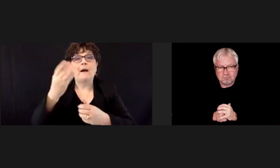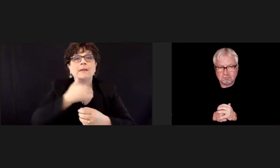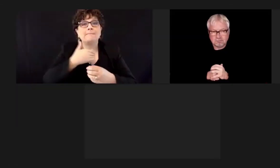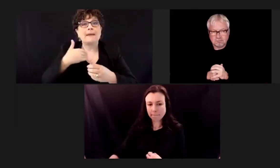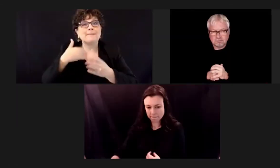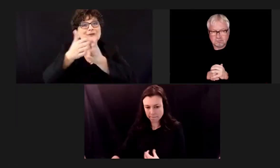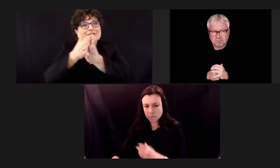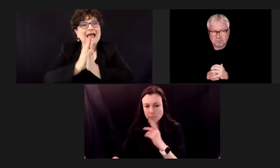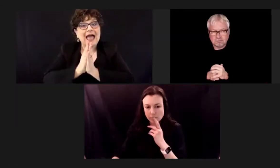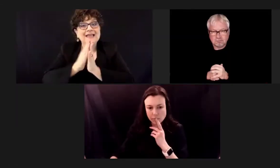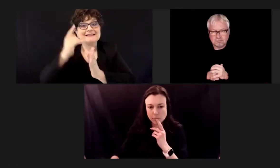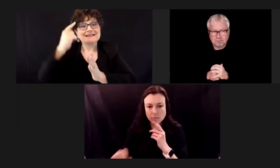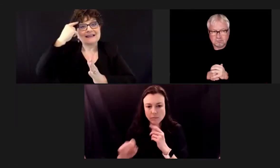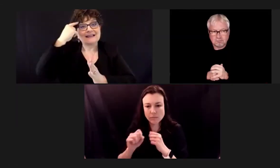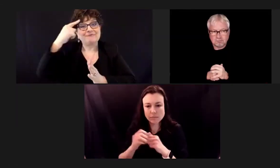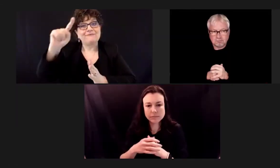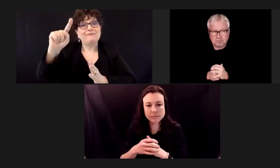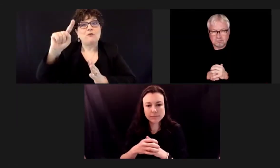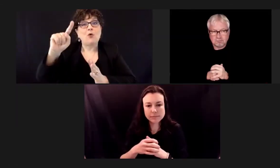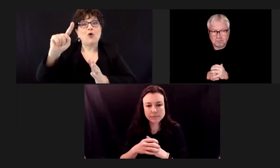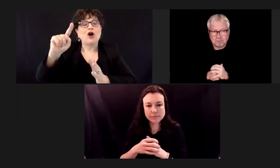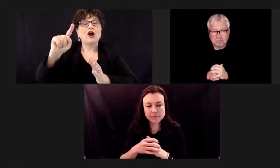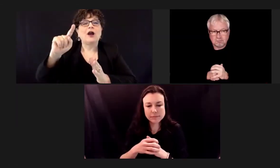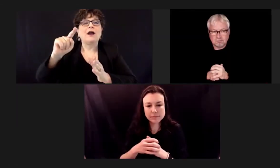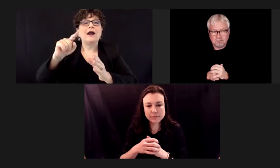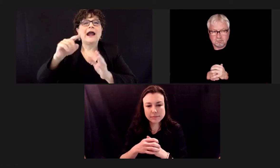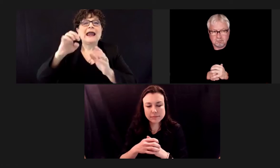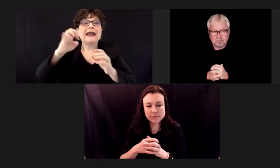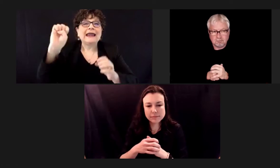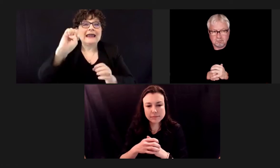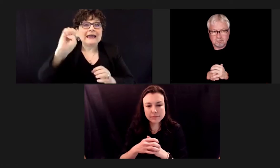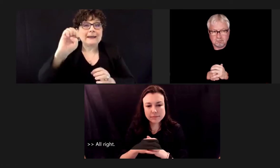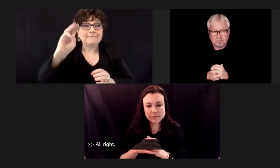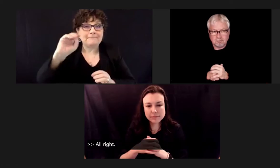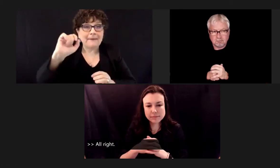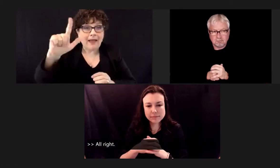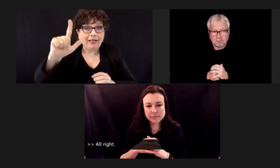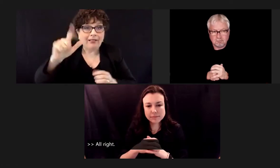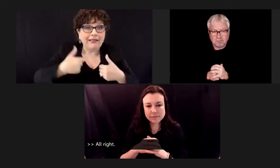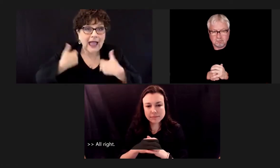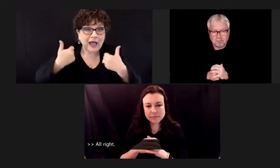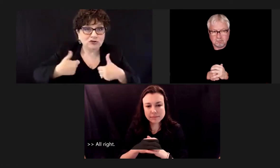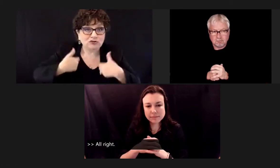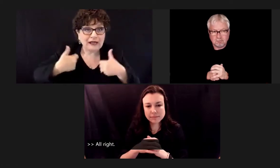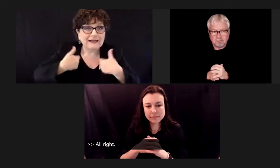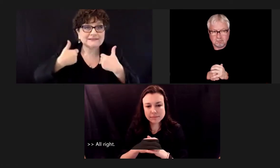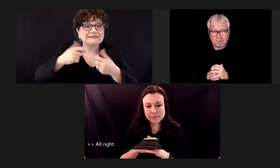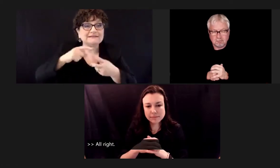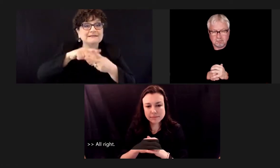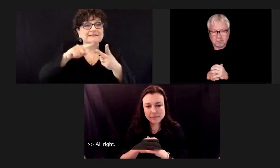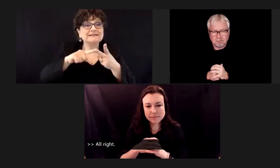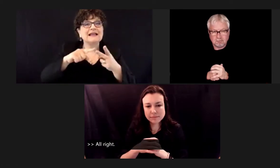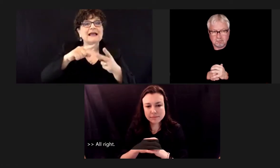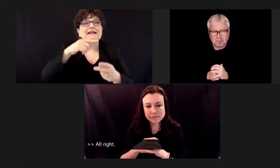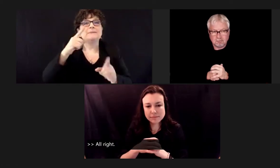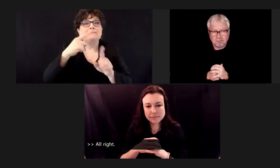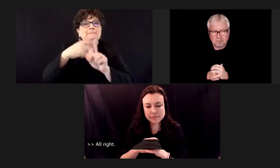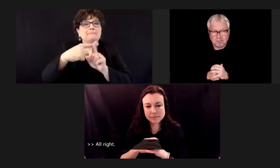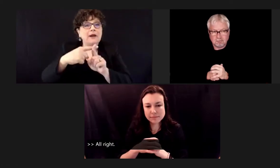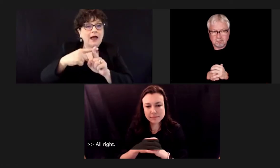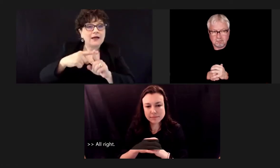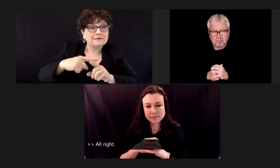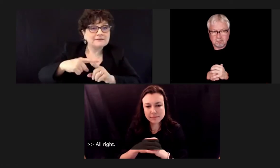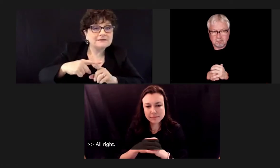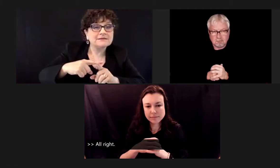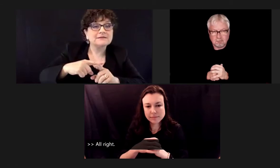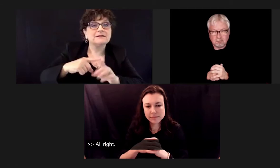All right, I do see a couple of members who are asking for the email address